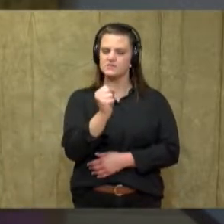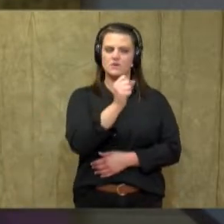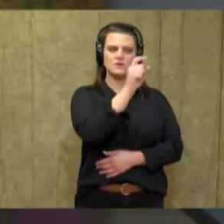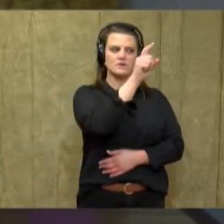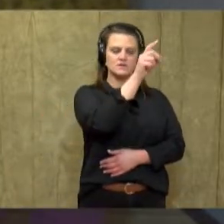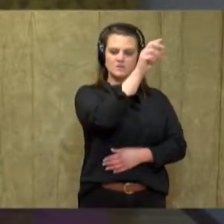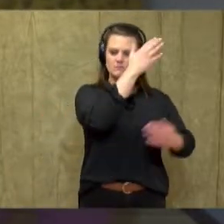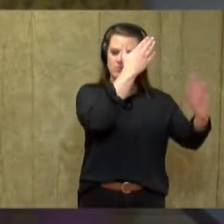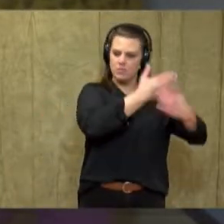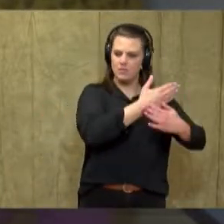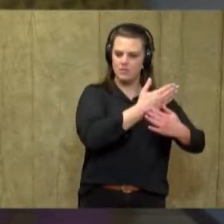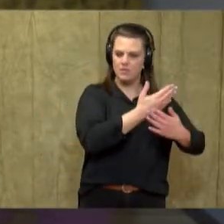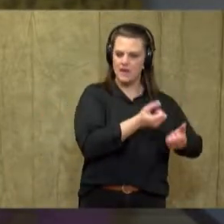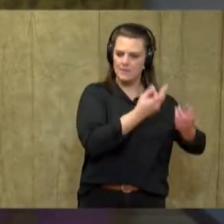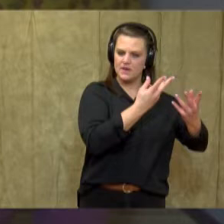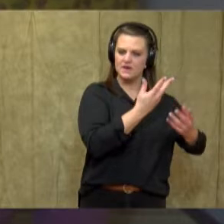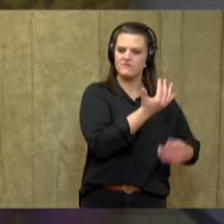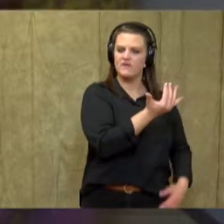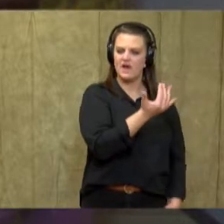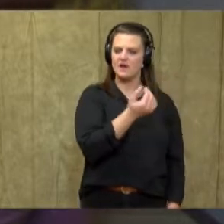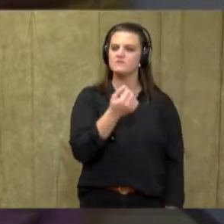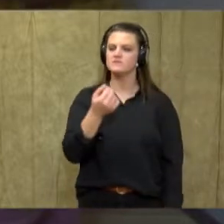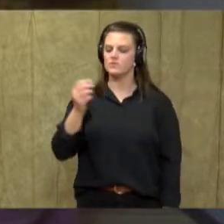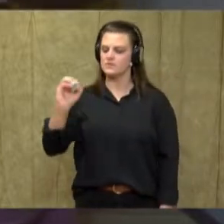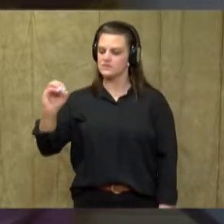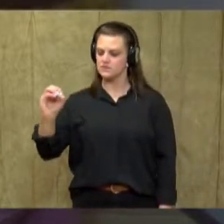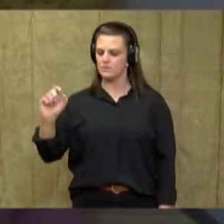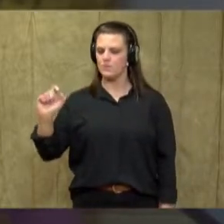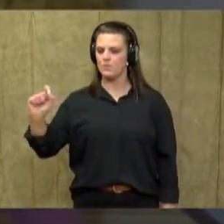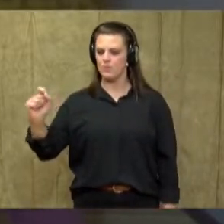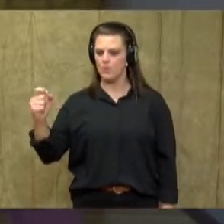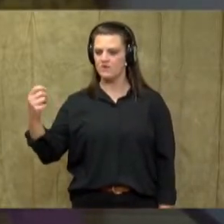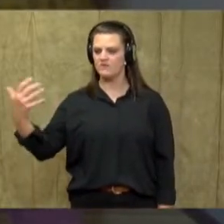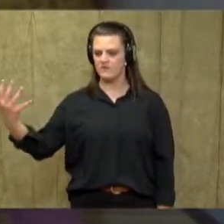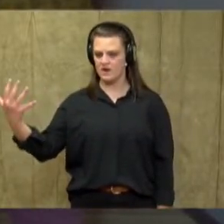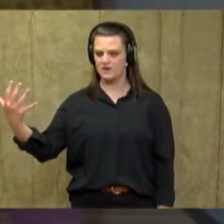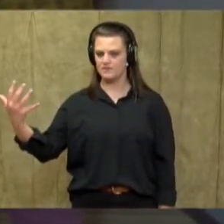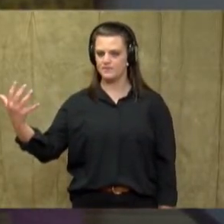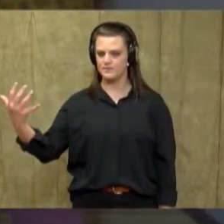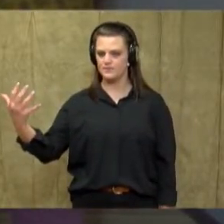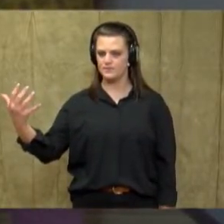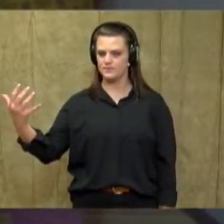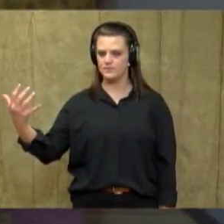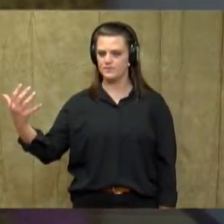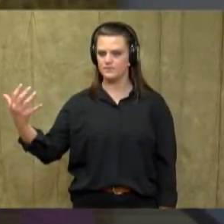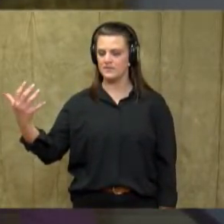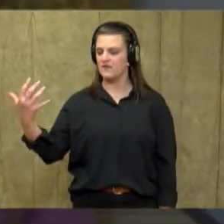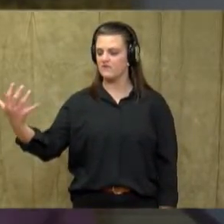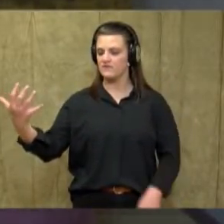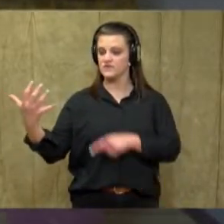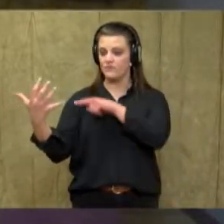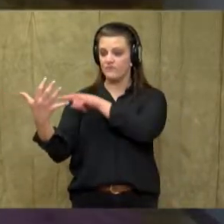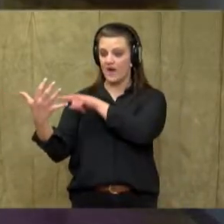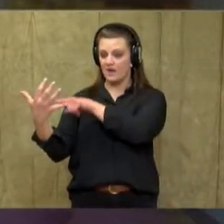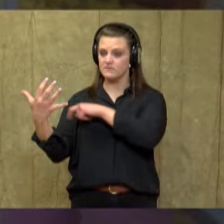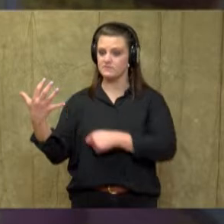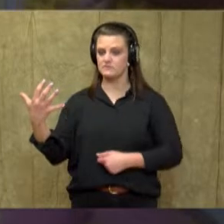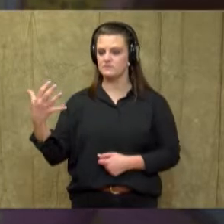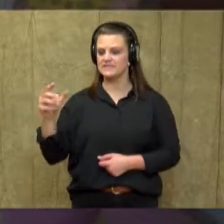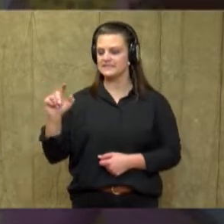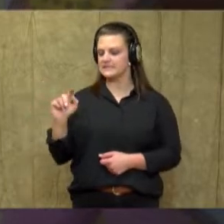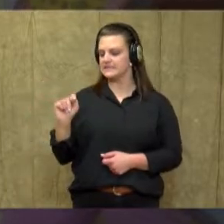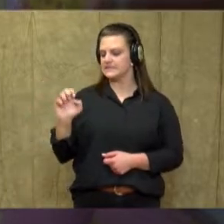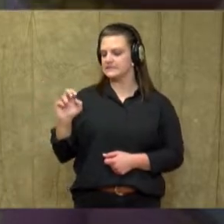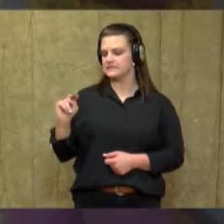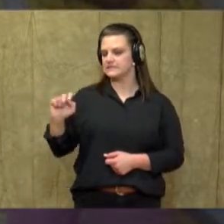5. So this place after my decimal point is the tenths place. So since I have 5 tenths, I'm going to